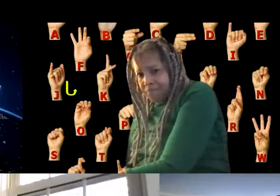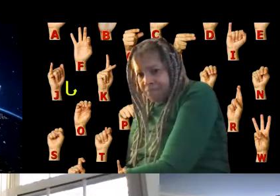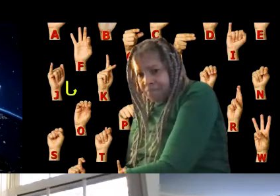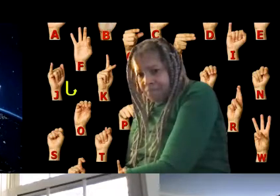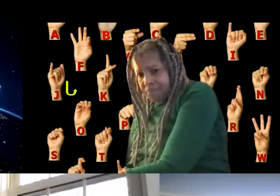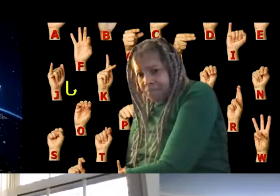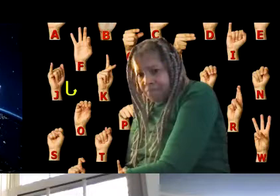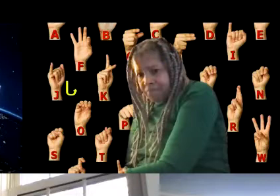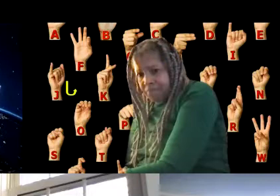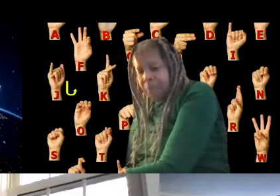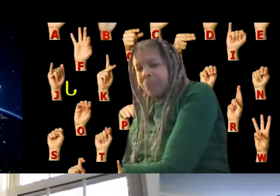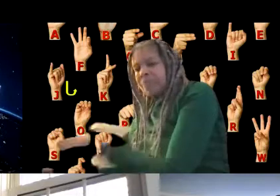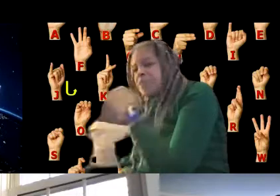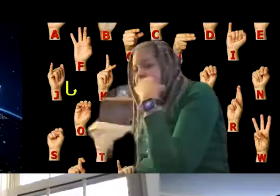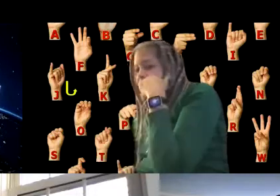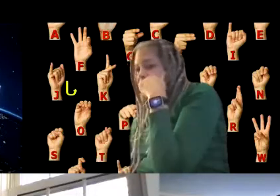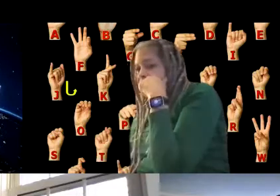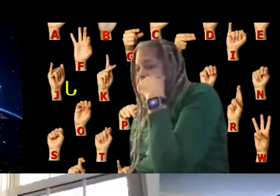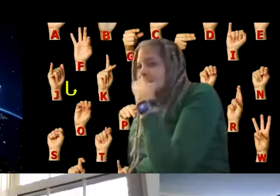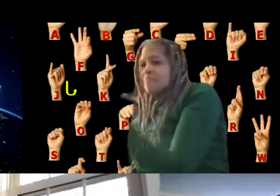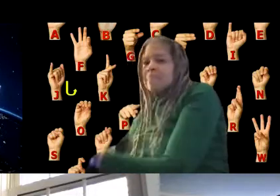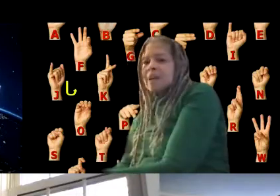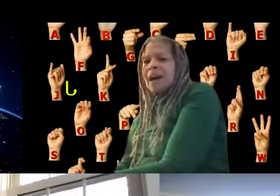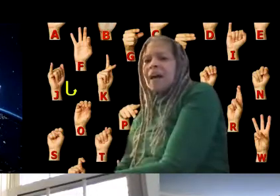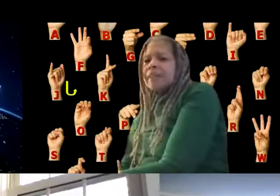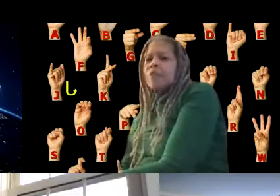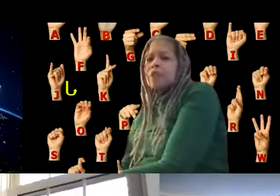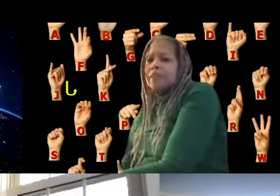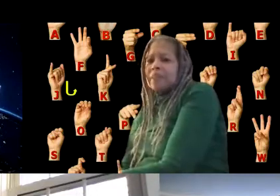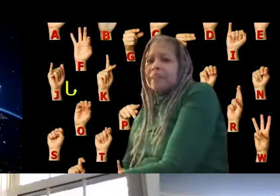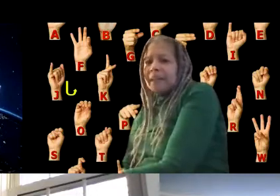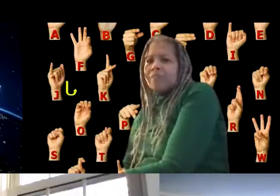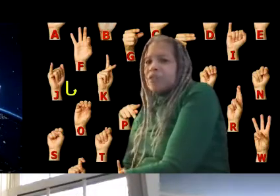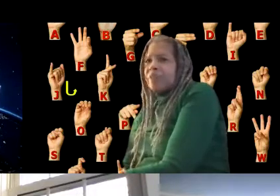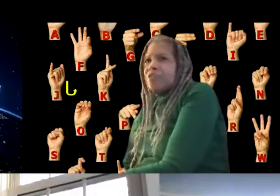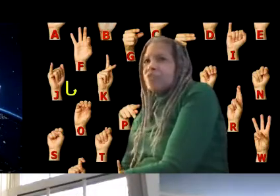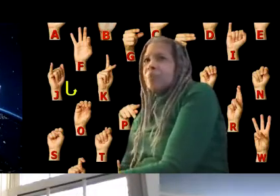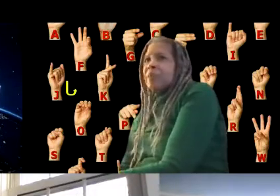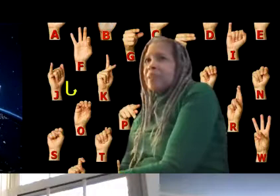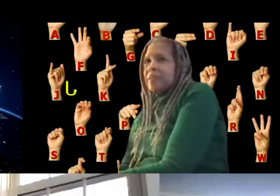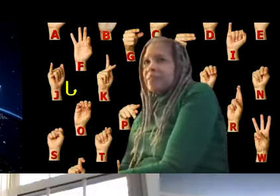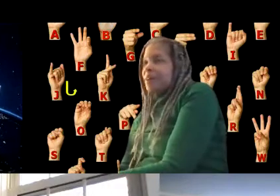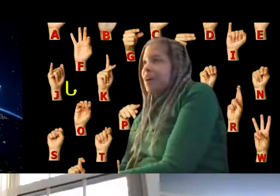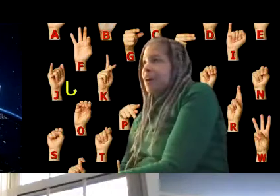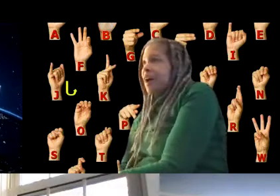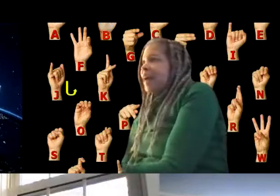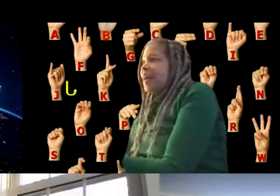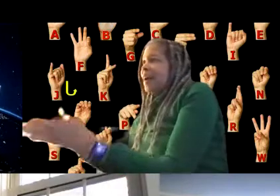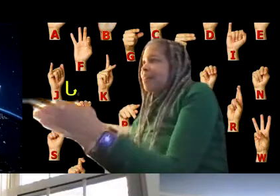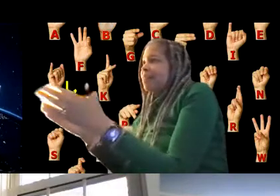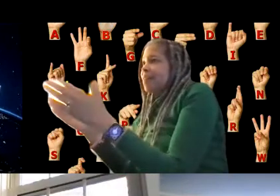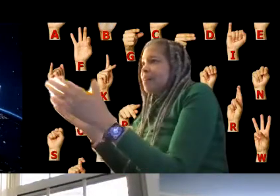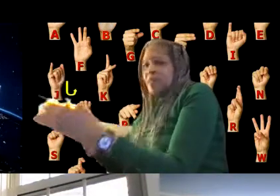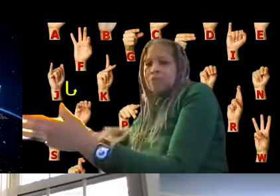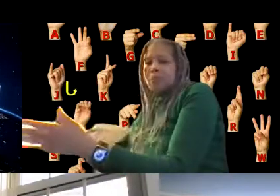to associate those two different things. I think if you look at the analogy of it, it's simply this. I